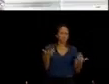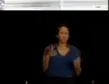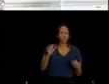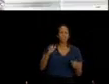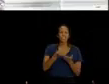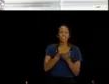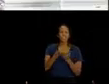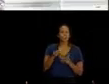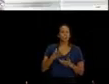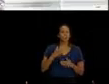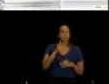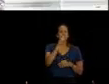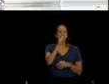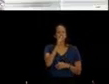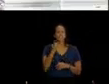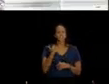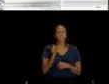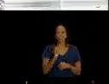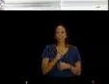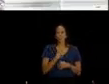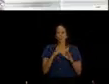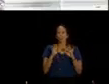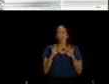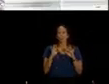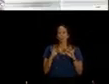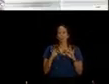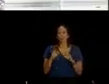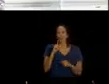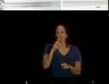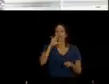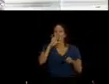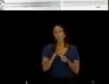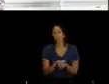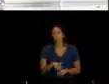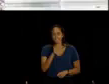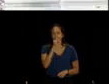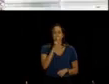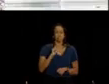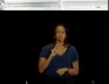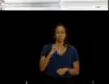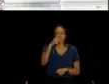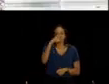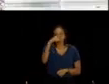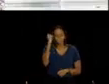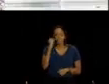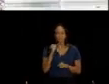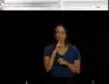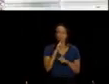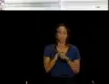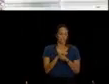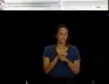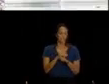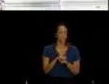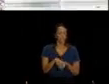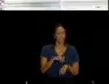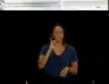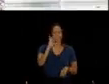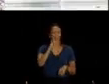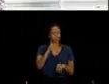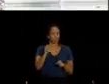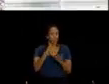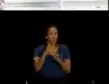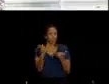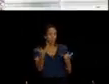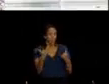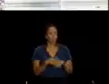buy The Secret Summer Promise on top of The Pretty One. But what I realize, though, now, as a